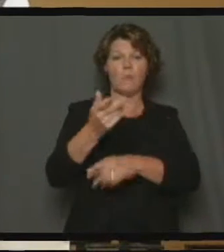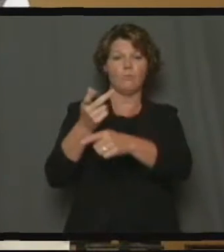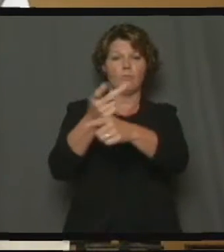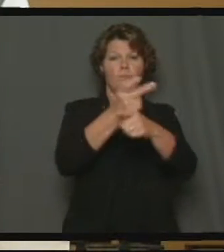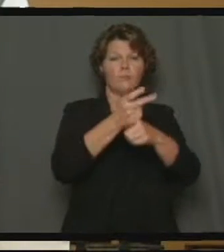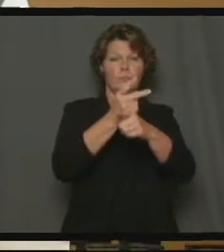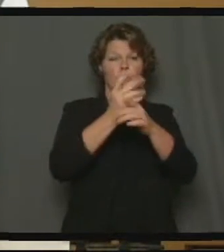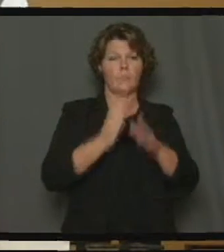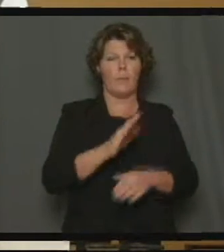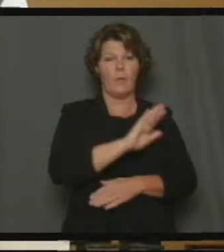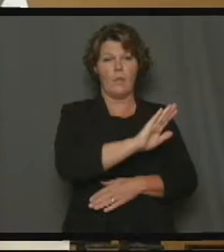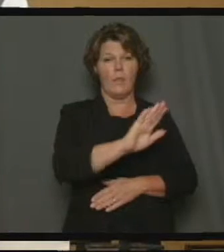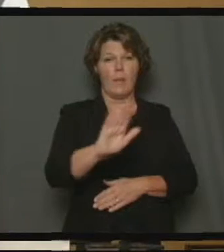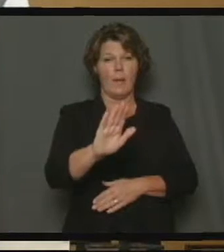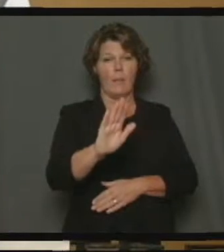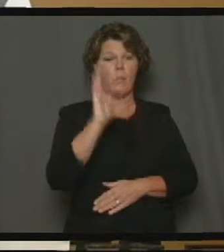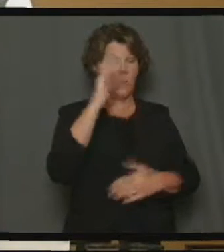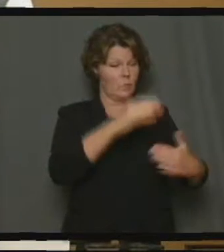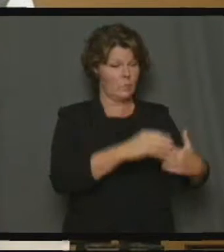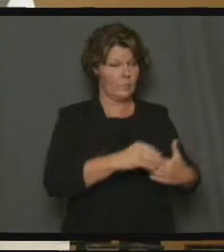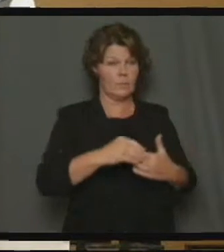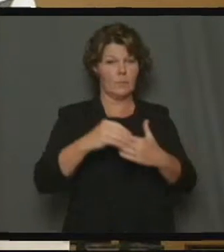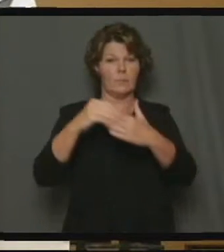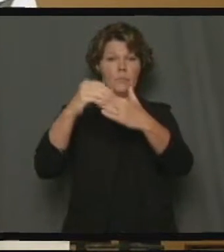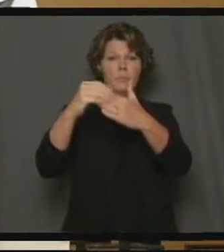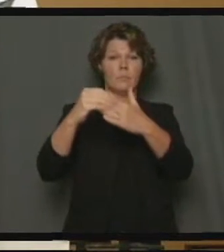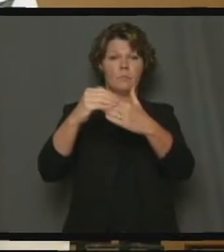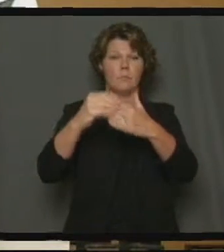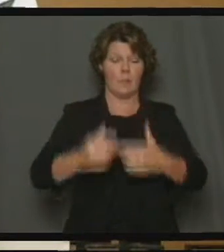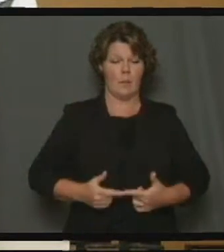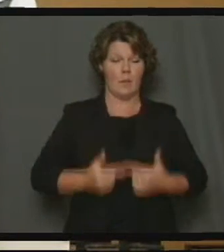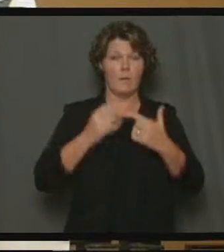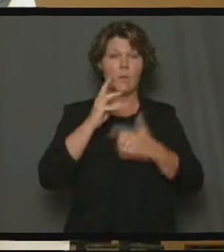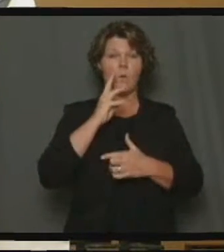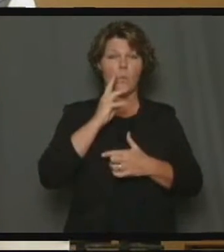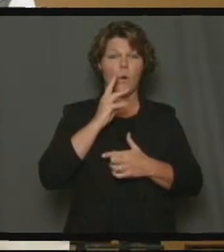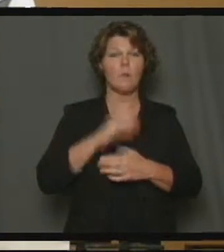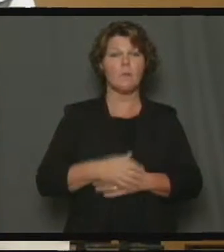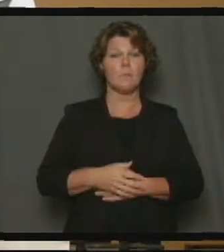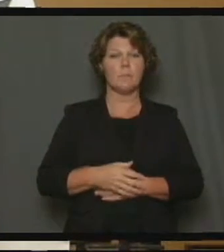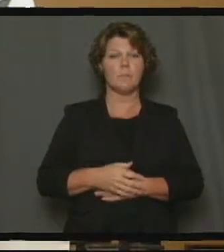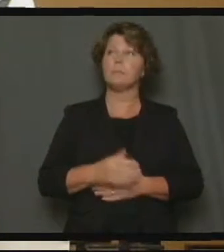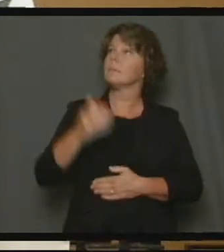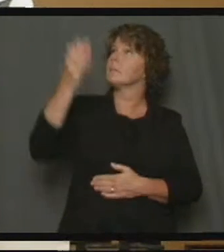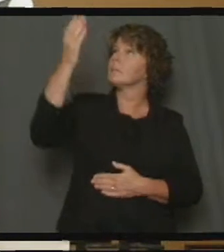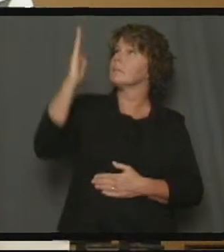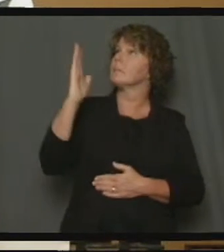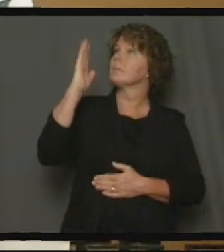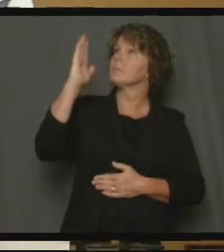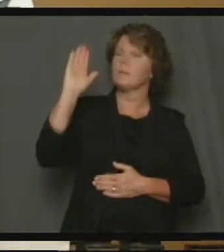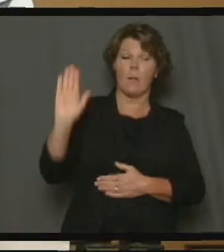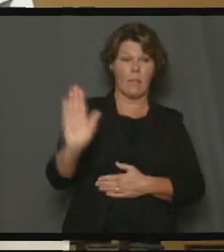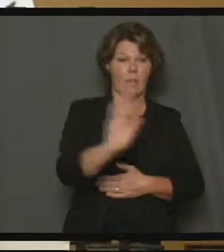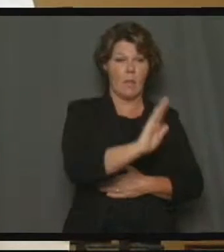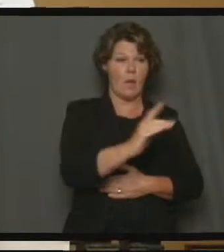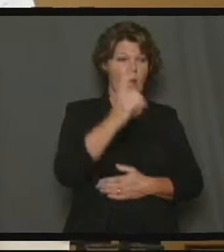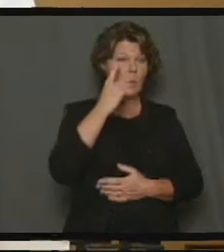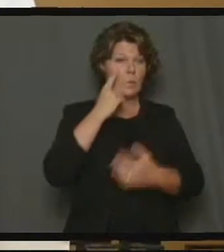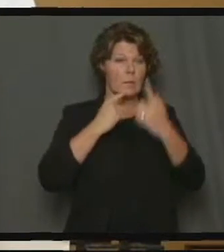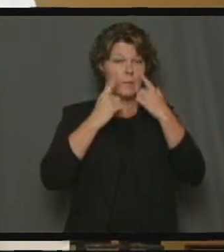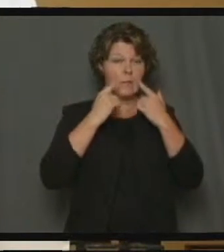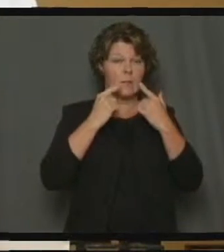shepherd, and he will guide them to springs of living water, and God will wipe away every